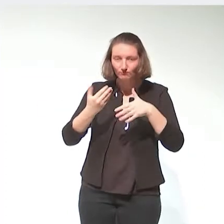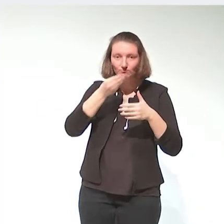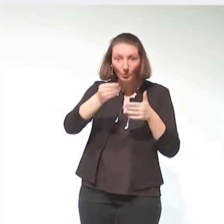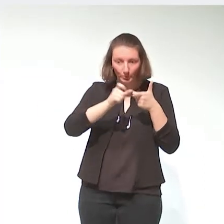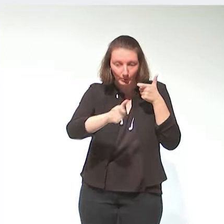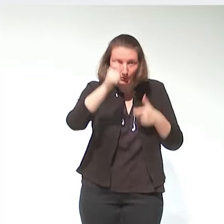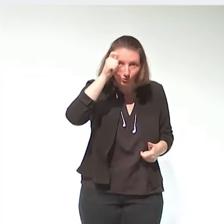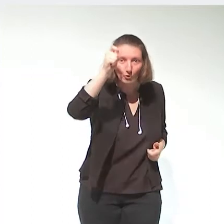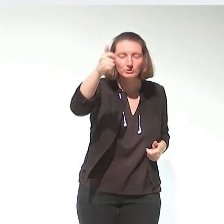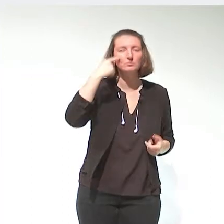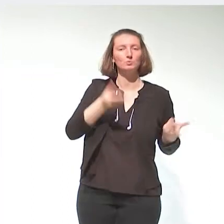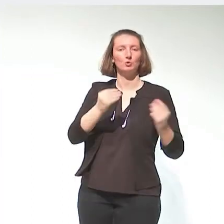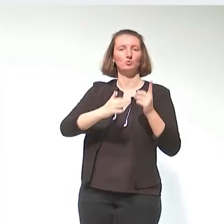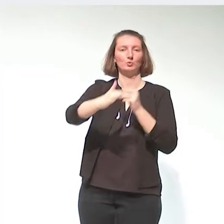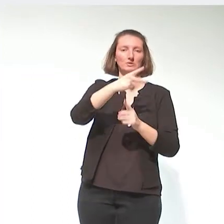better consistency,